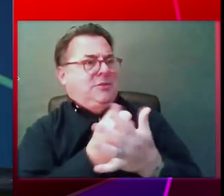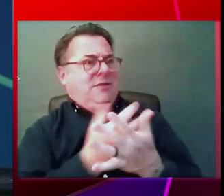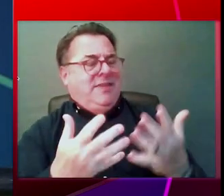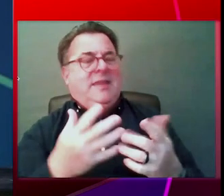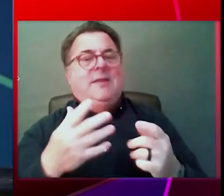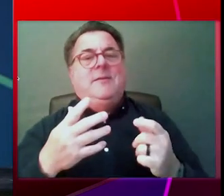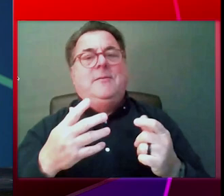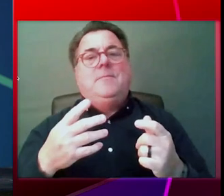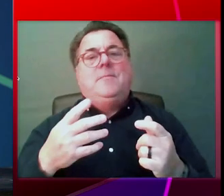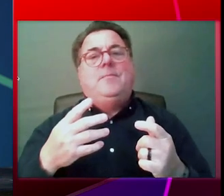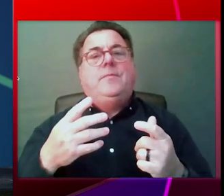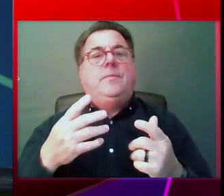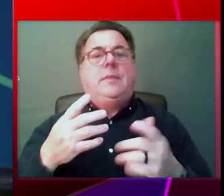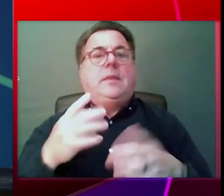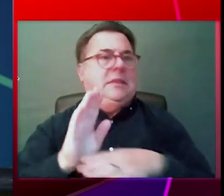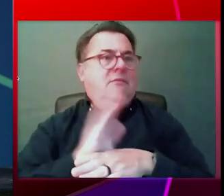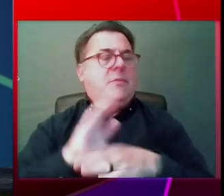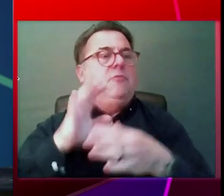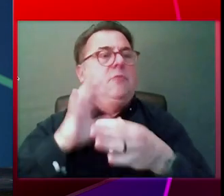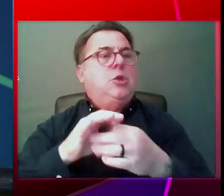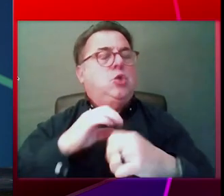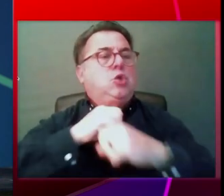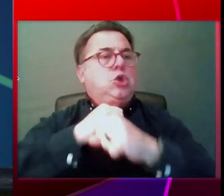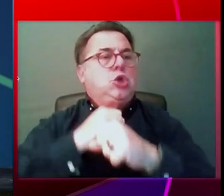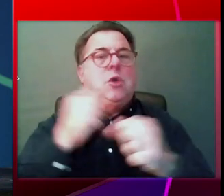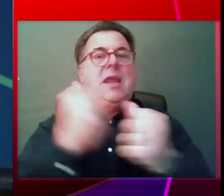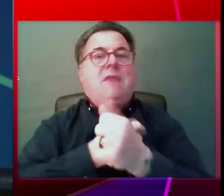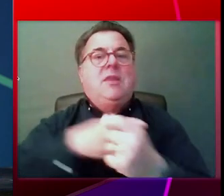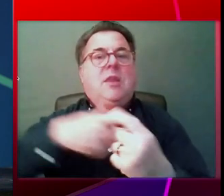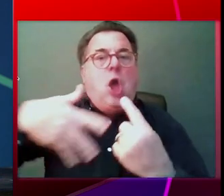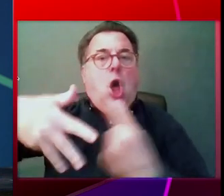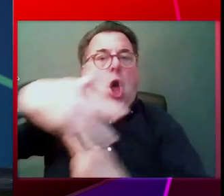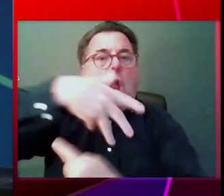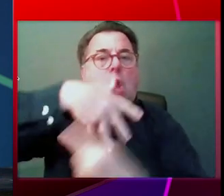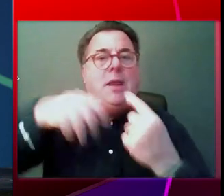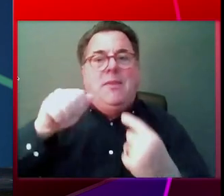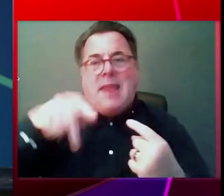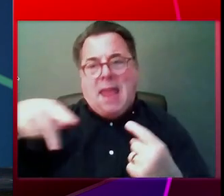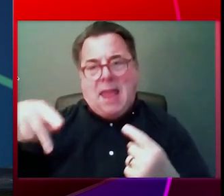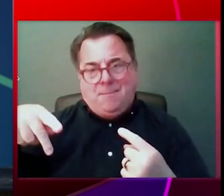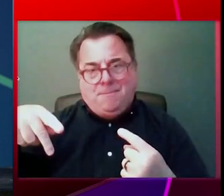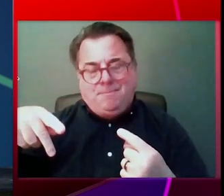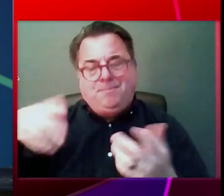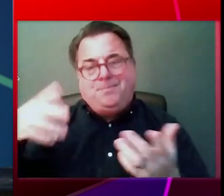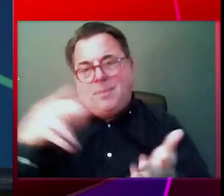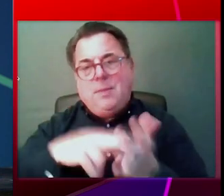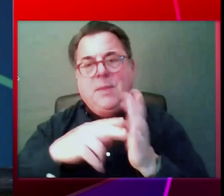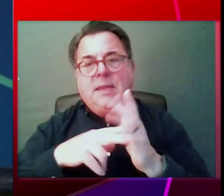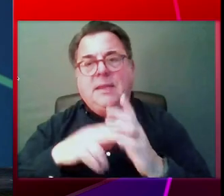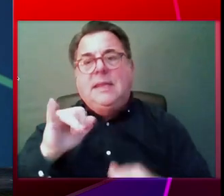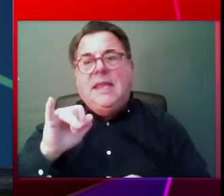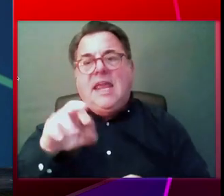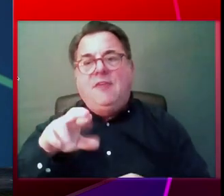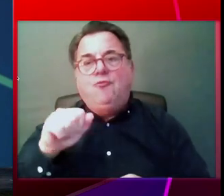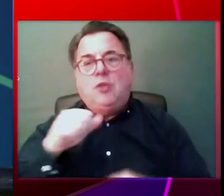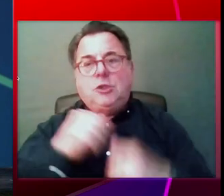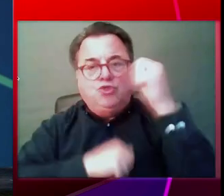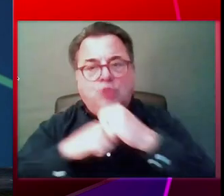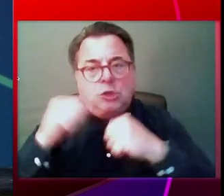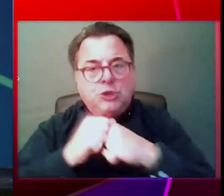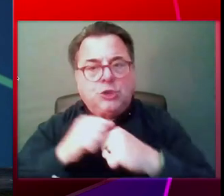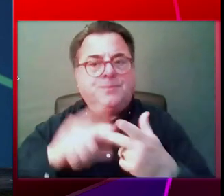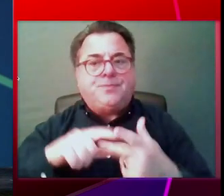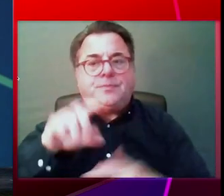there's a lot going on in terms of securing everything around the application itself, whether that be the infrastructure, the supply